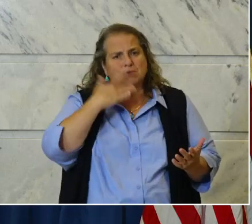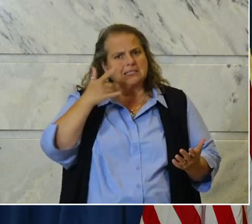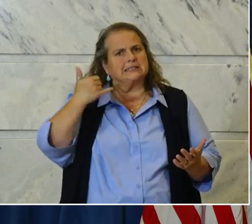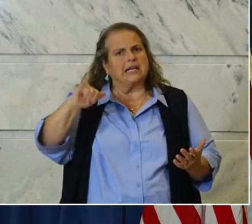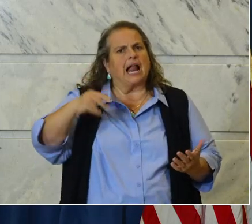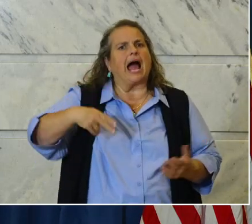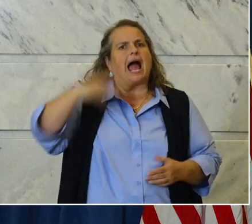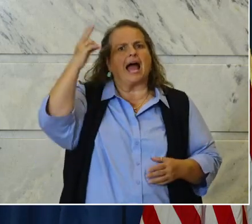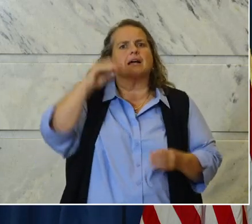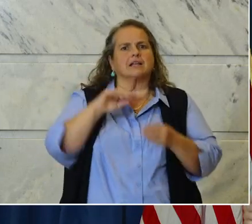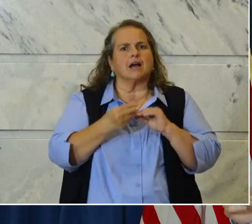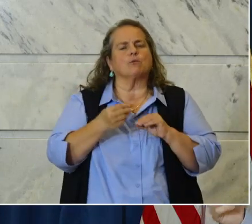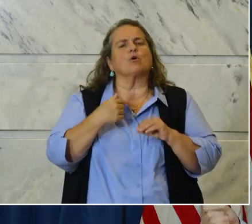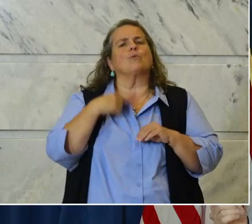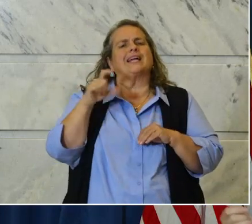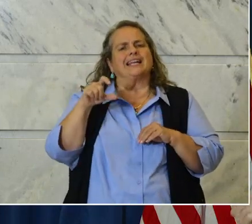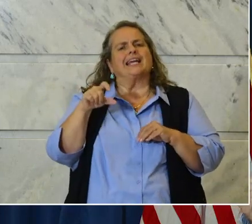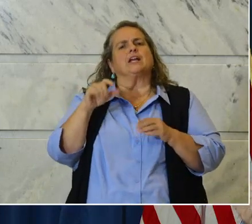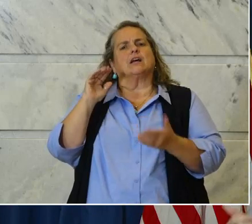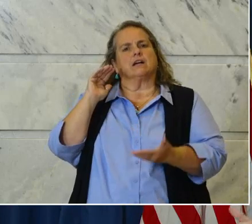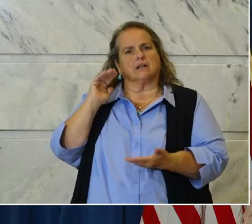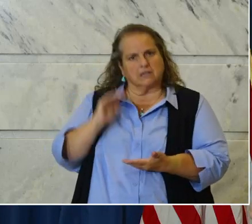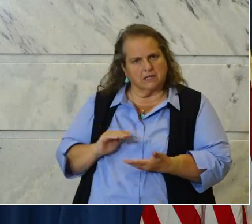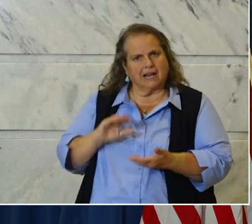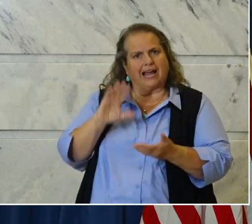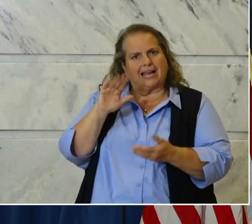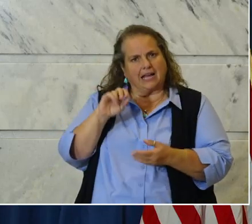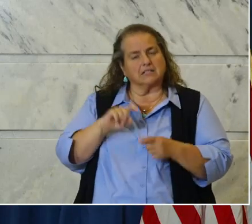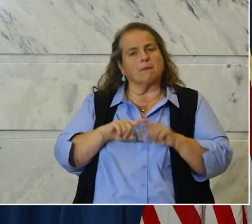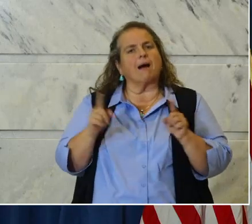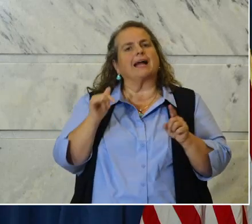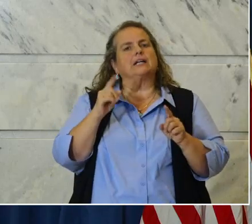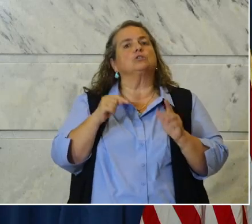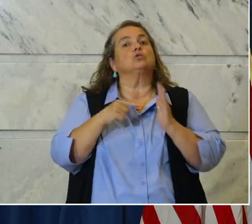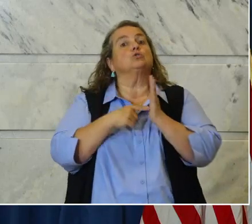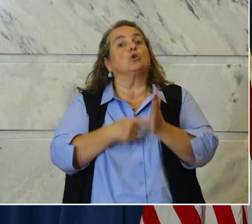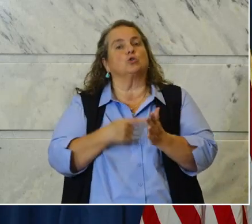to have fewer cases, but it does show that we are doing a lot of testing.